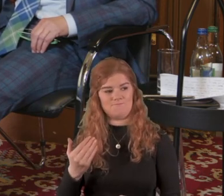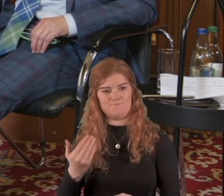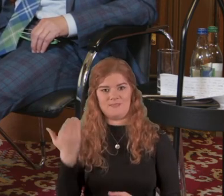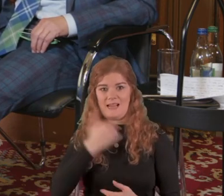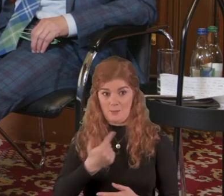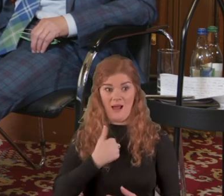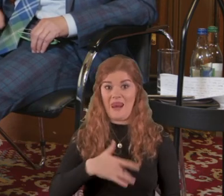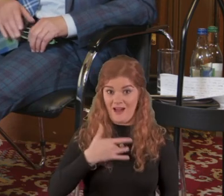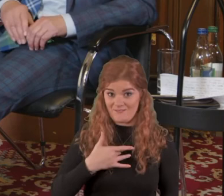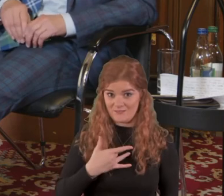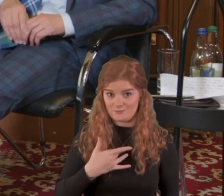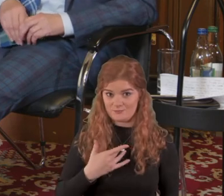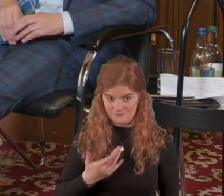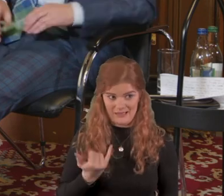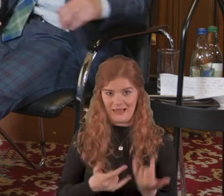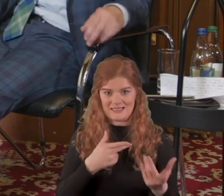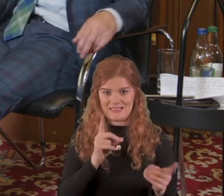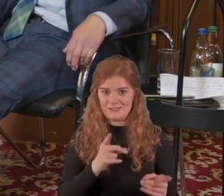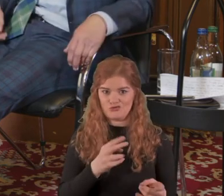Which it did in the end. Which it did.